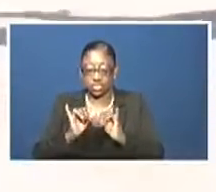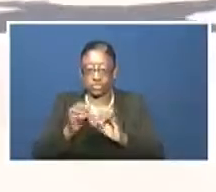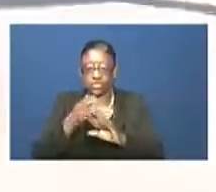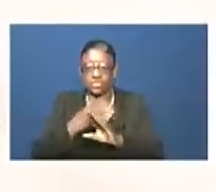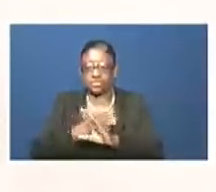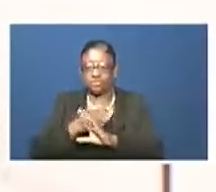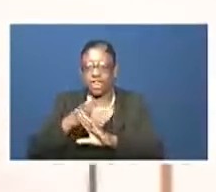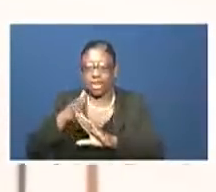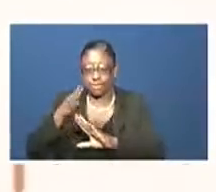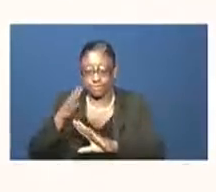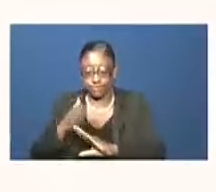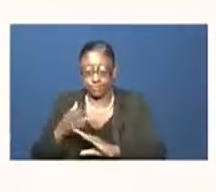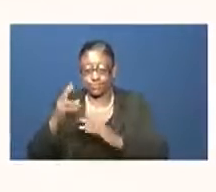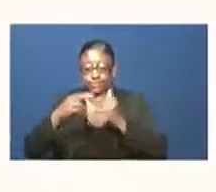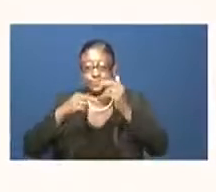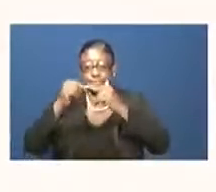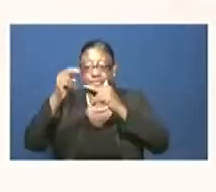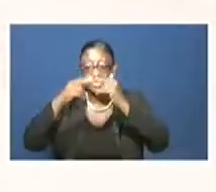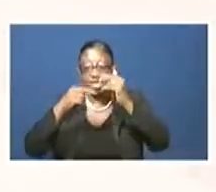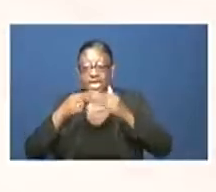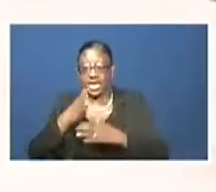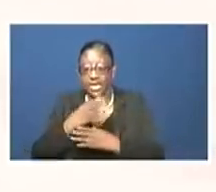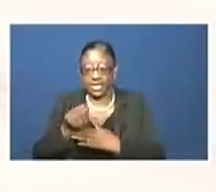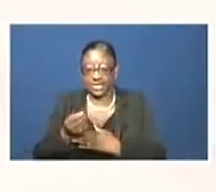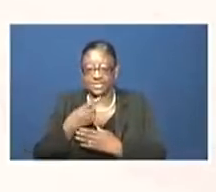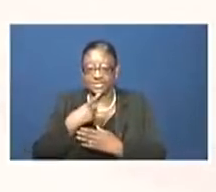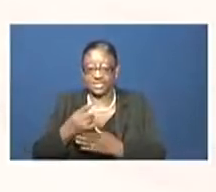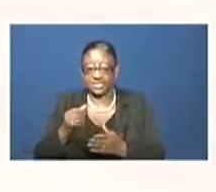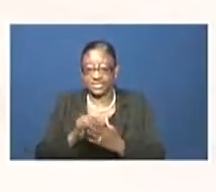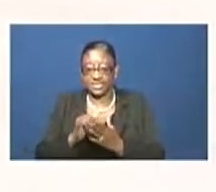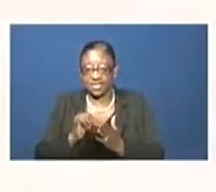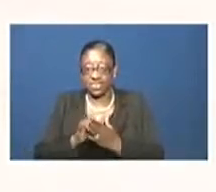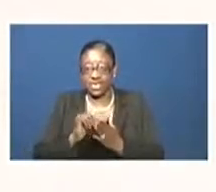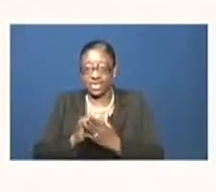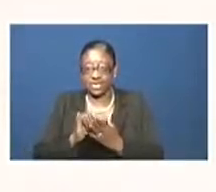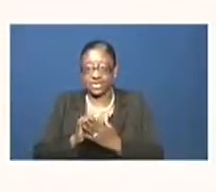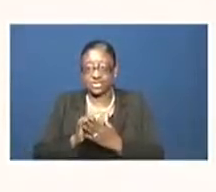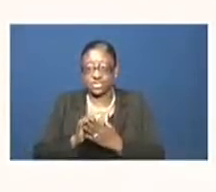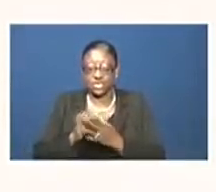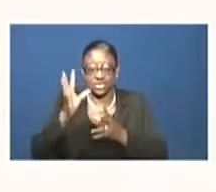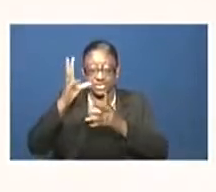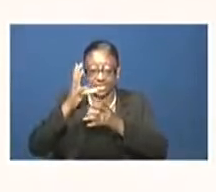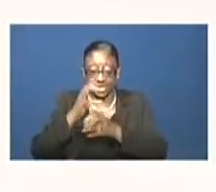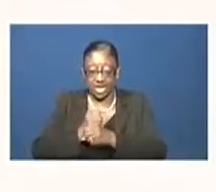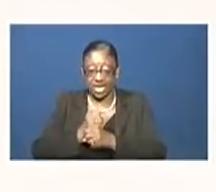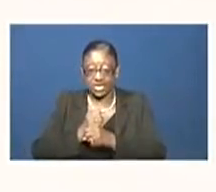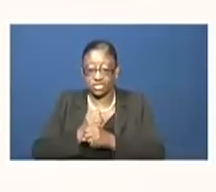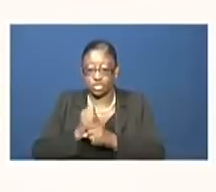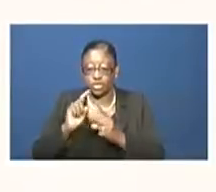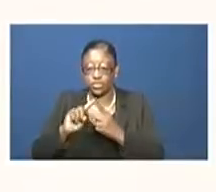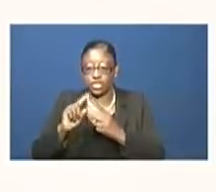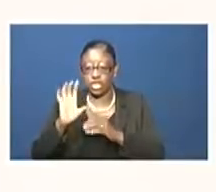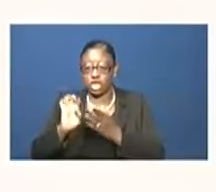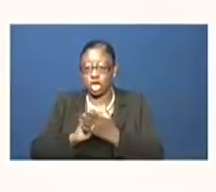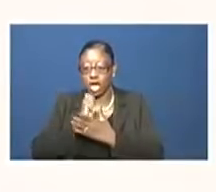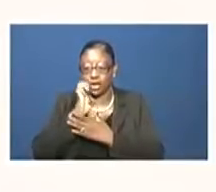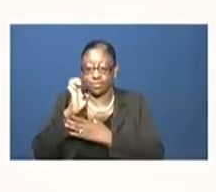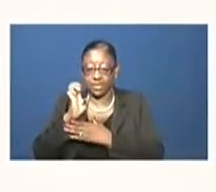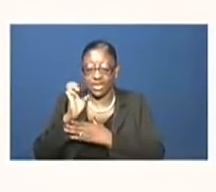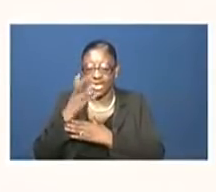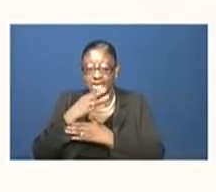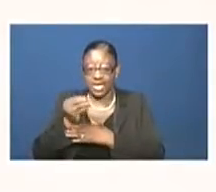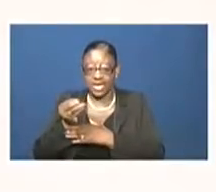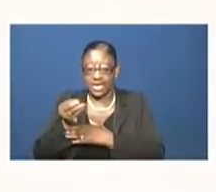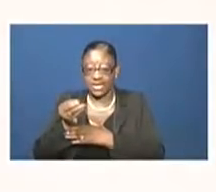rapid pace. Officials have long remarked the need for the island's infrastructure to catch up to its economy, and according to Bahamas